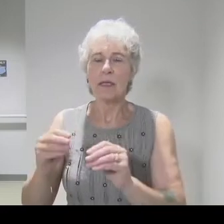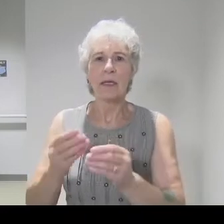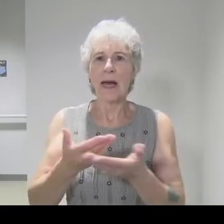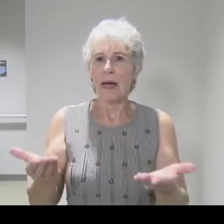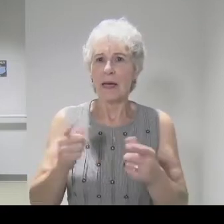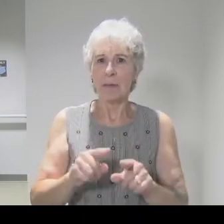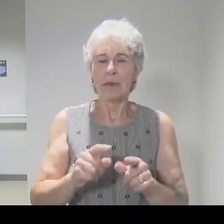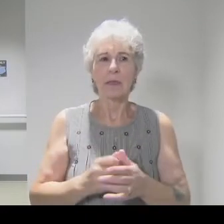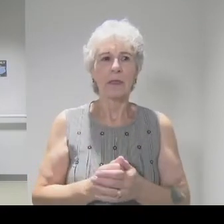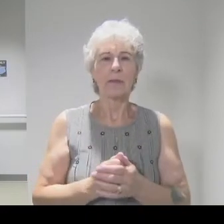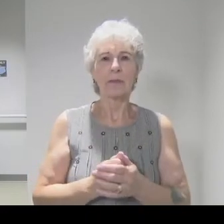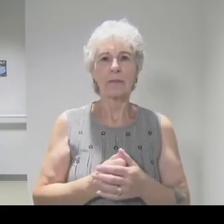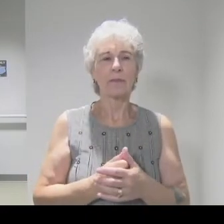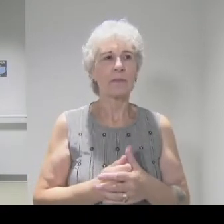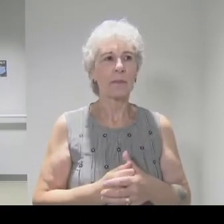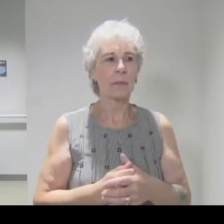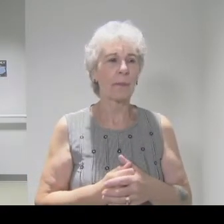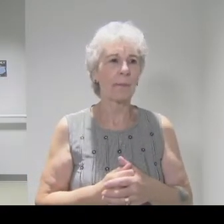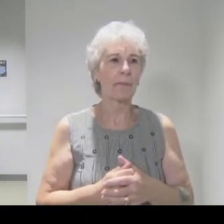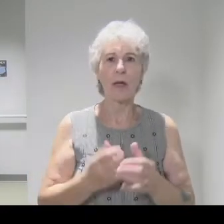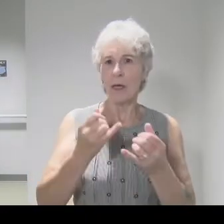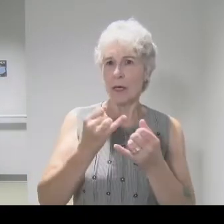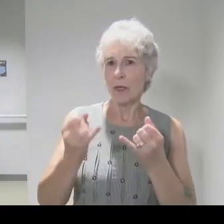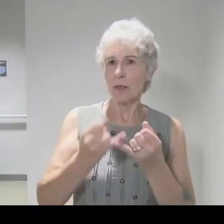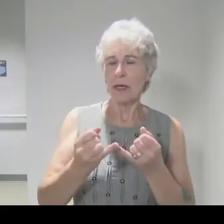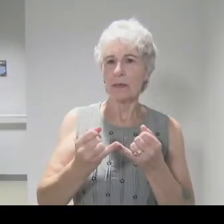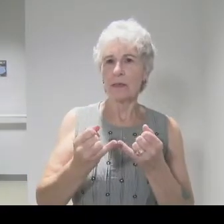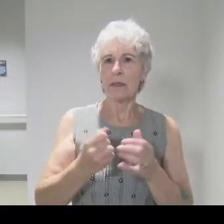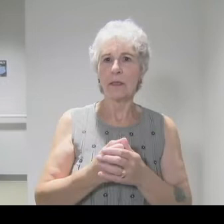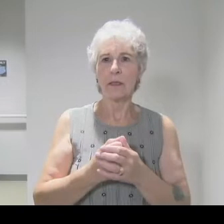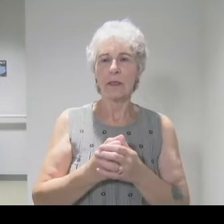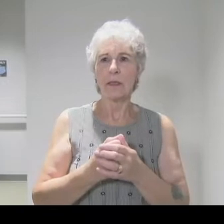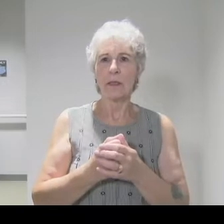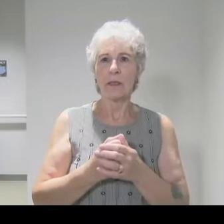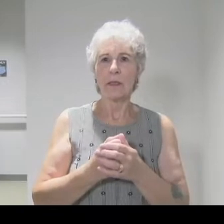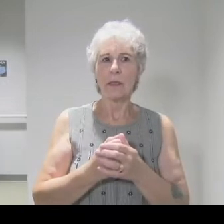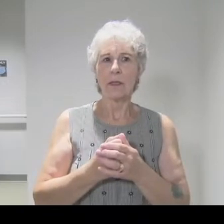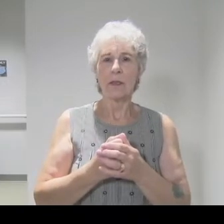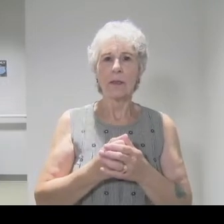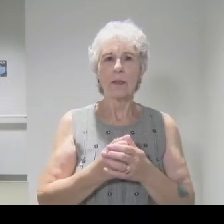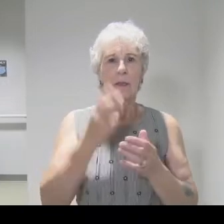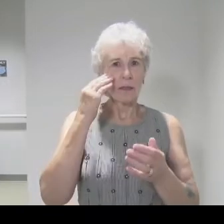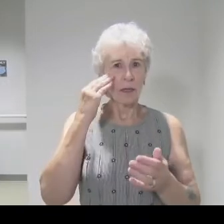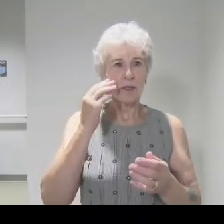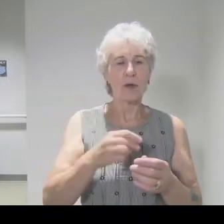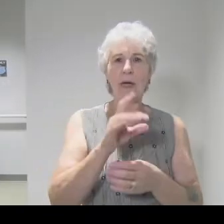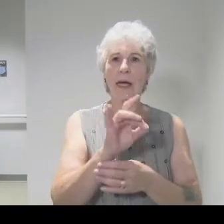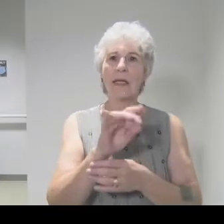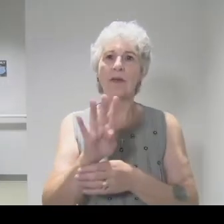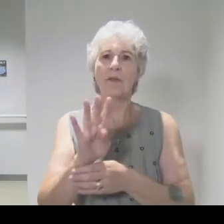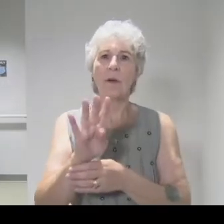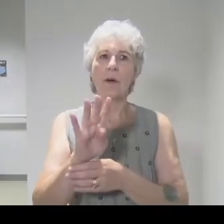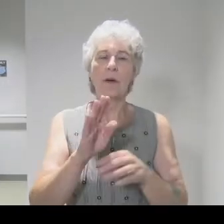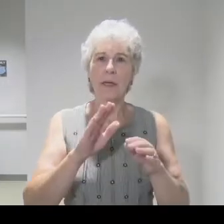State Task Force for Human Trafficking. And in our last report, there were 84 children that were receiving services of counseling who had